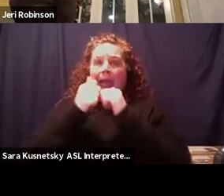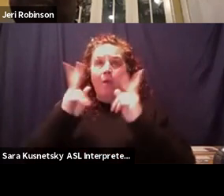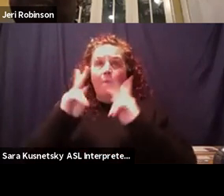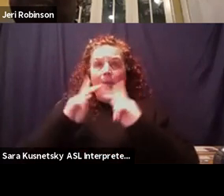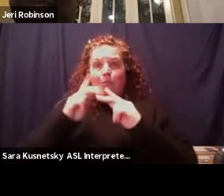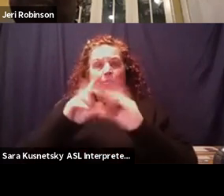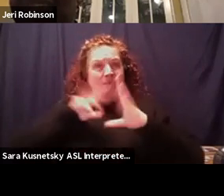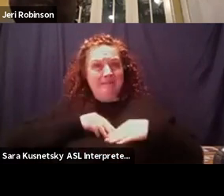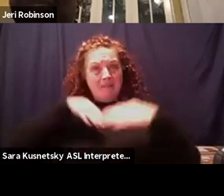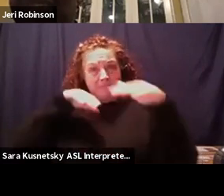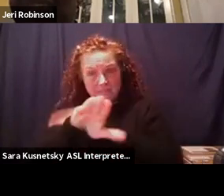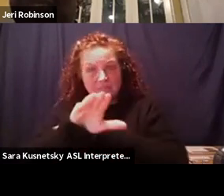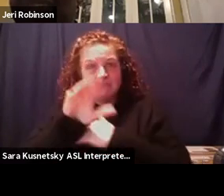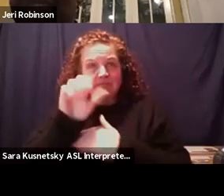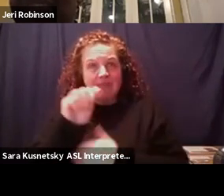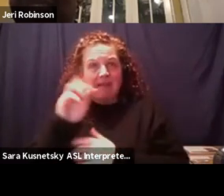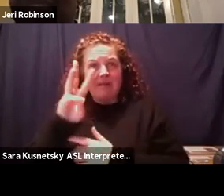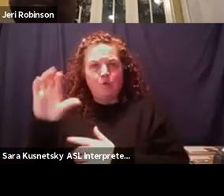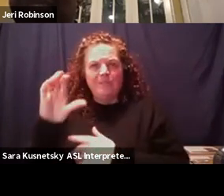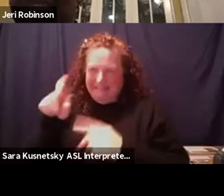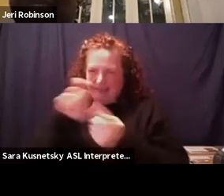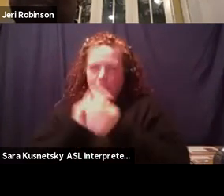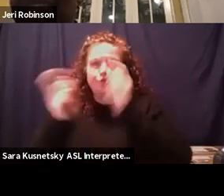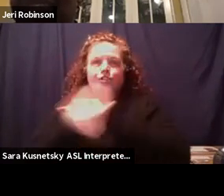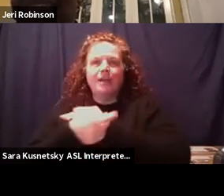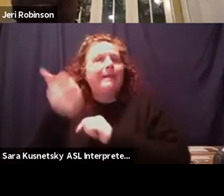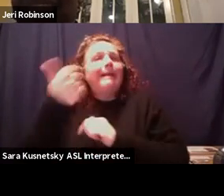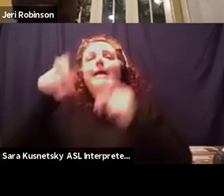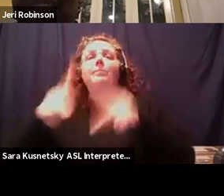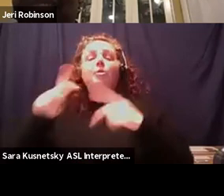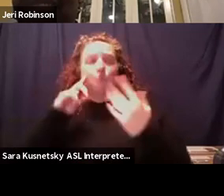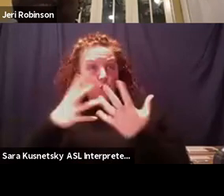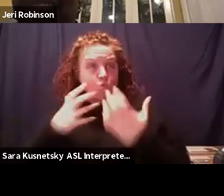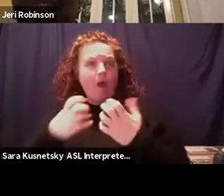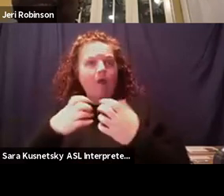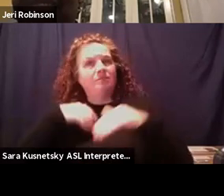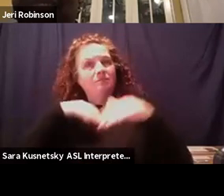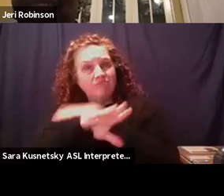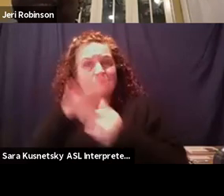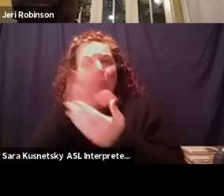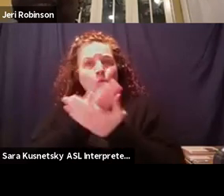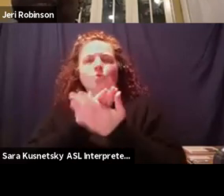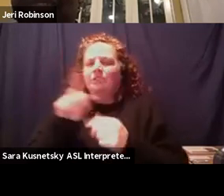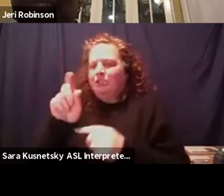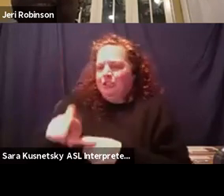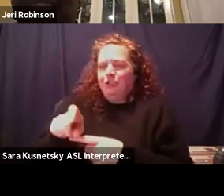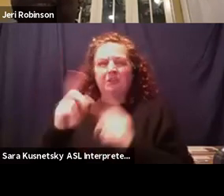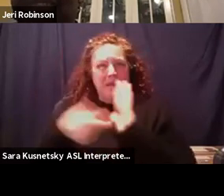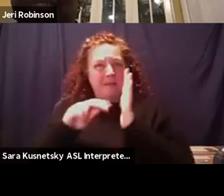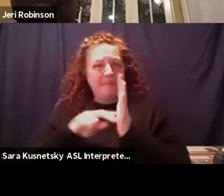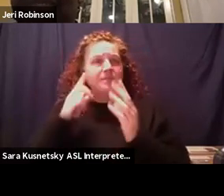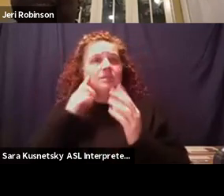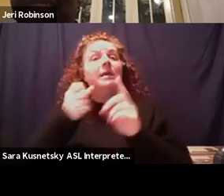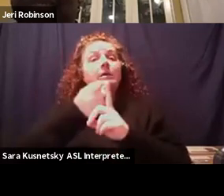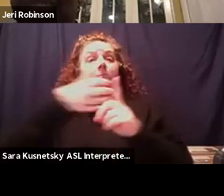anyone wants to get into AWC, they can get into AWC. This would work because if it were expanded, any amount of people could get